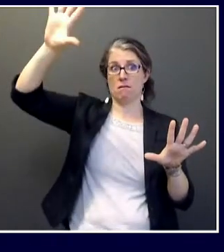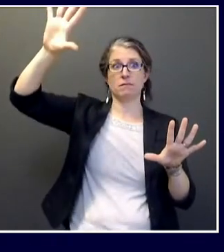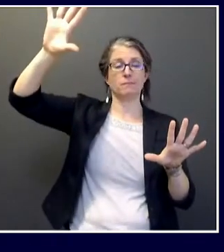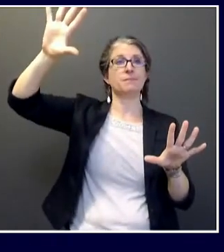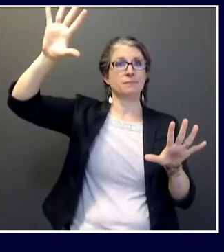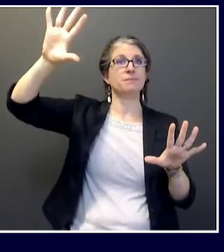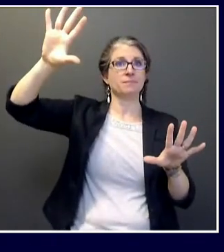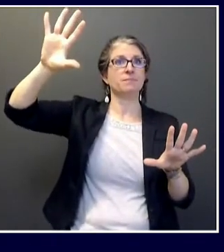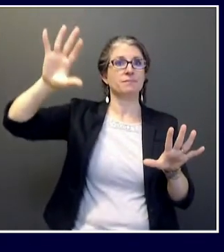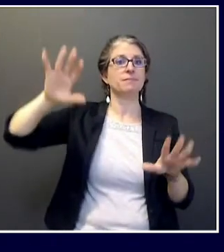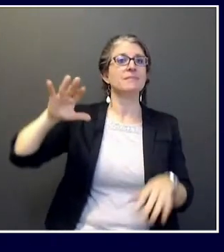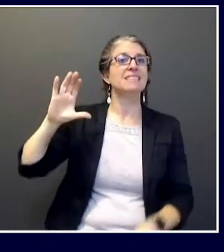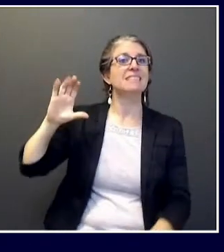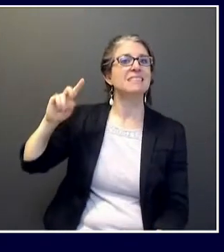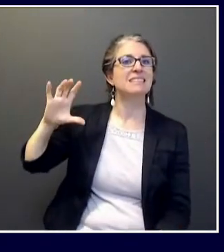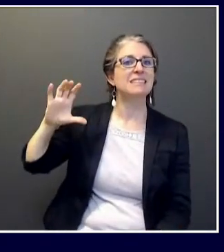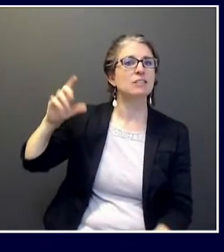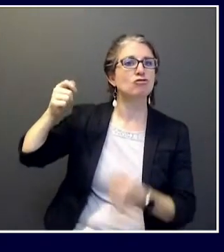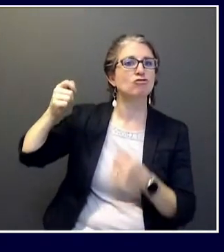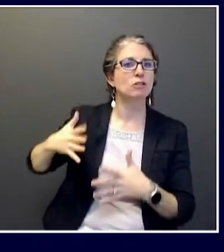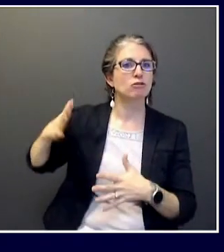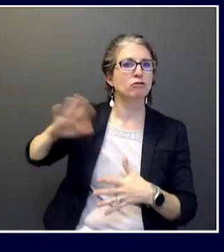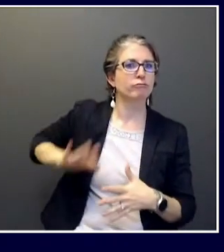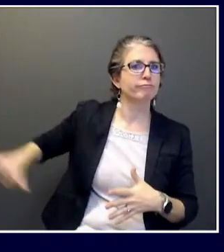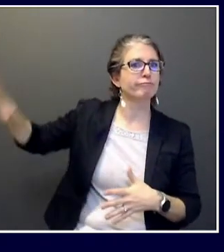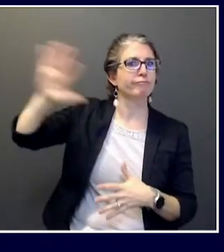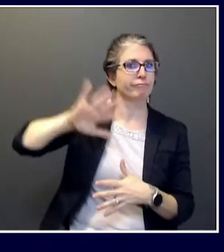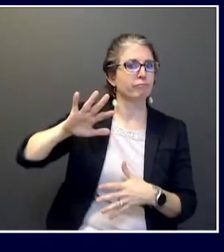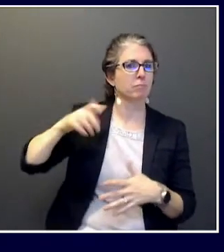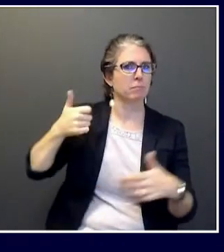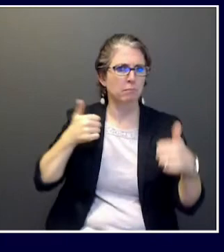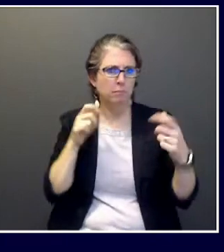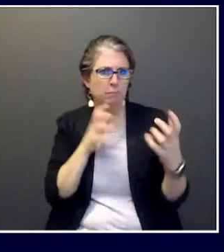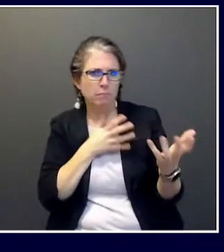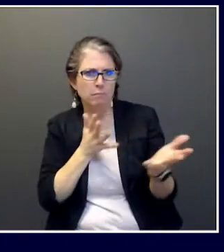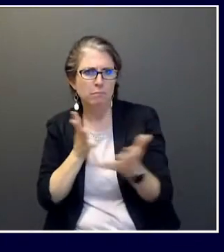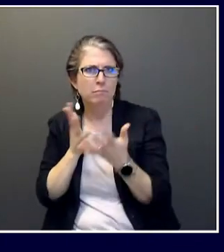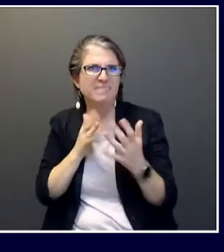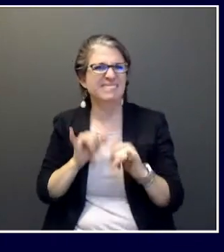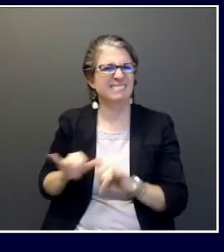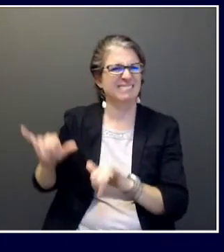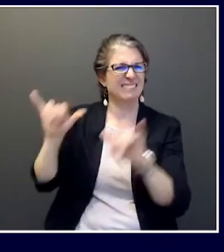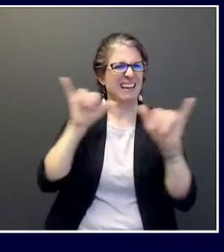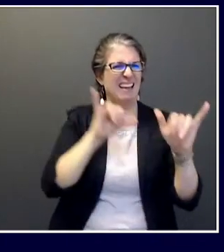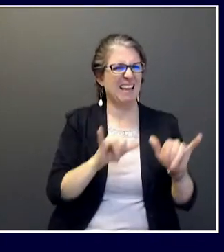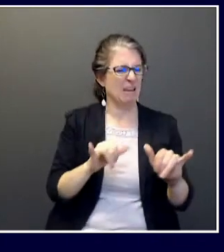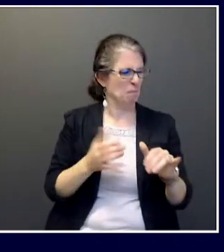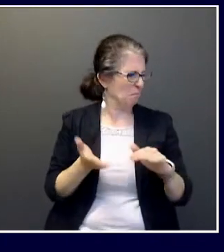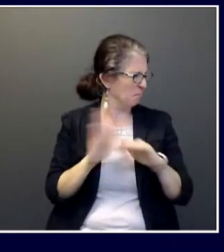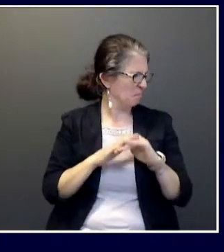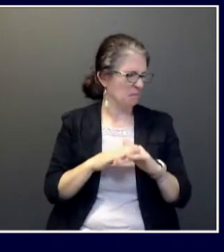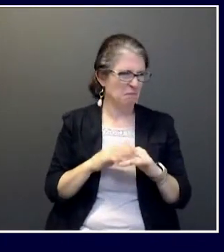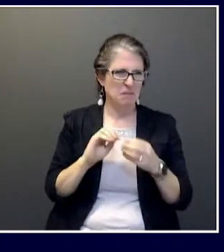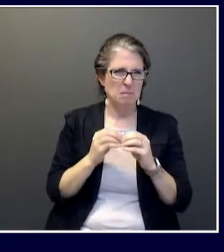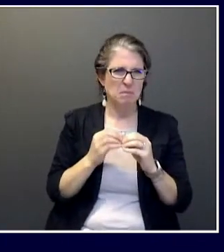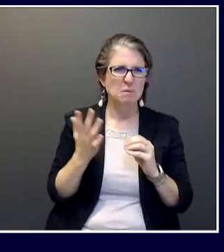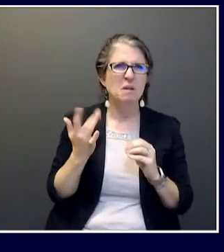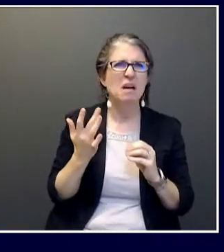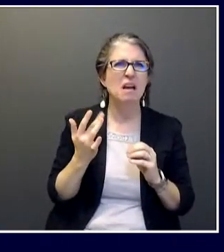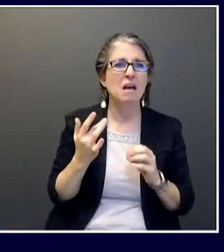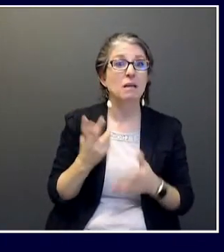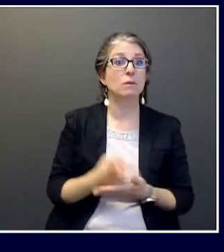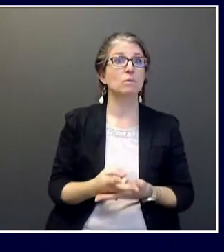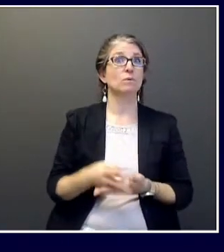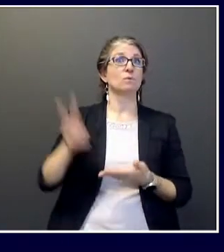but doctors on the ground, are seeing this uptick in hospitalizations after a decline 2 weeks ago, now a bit